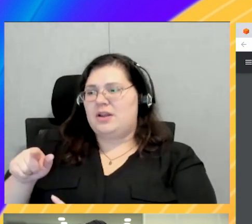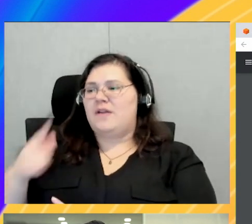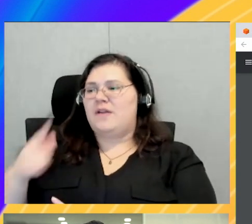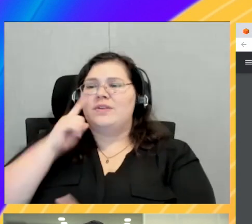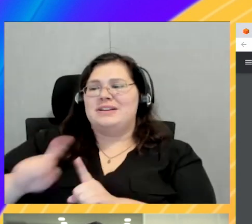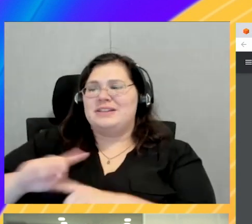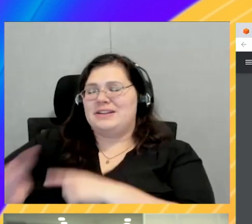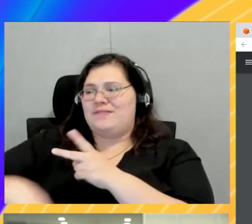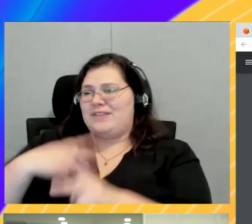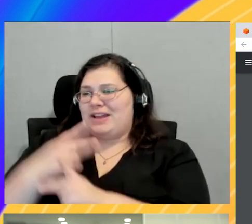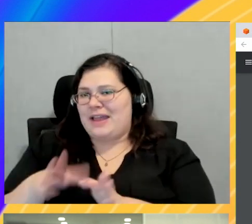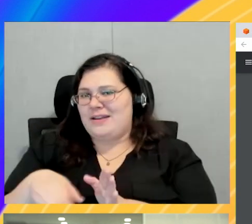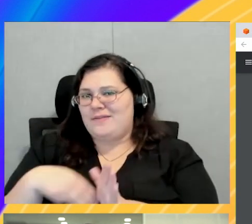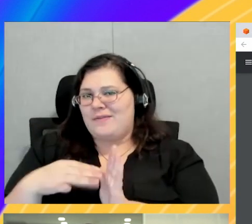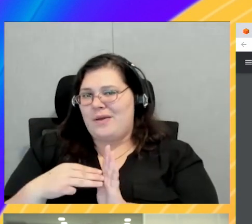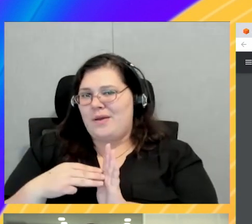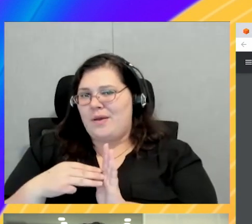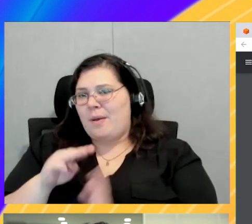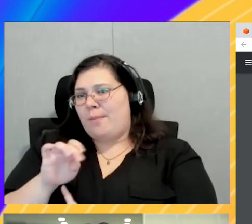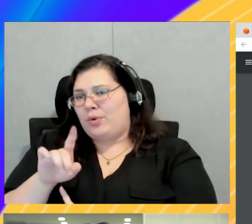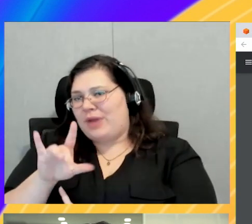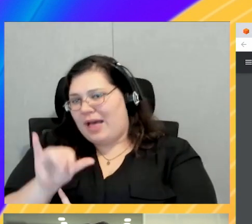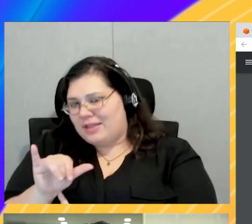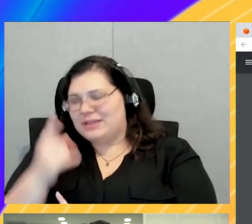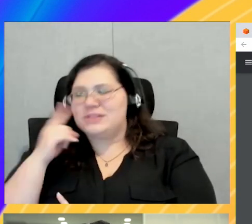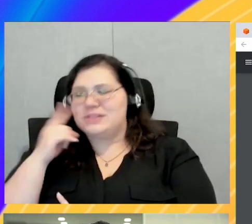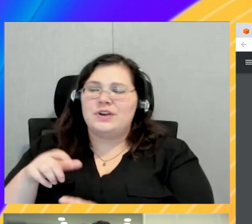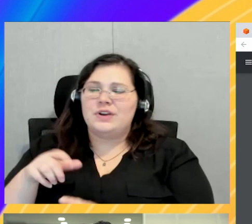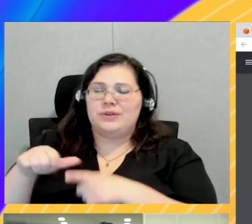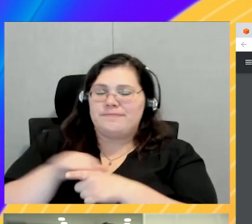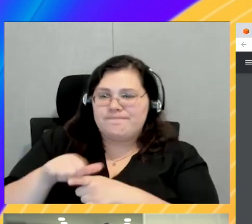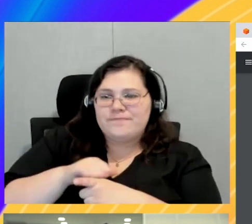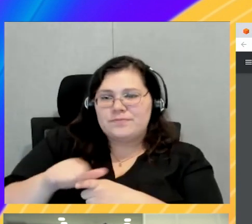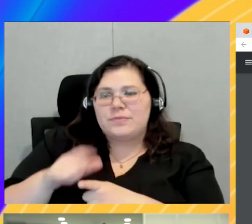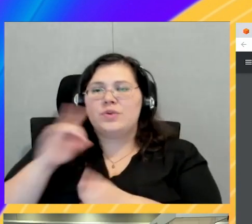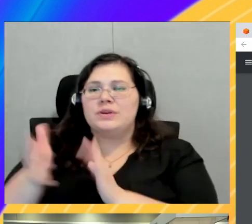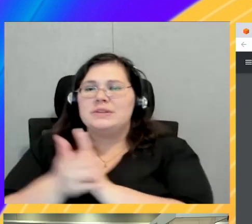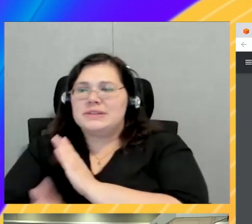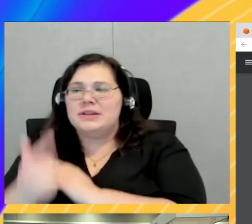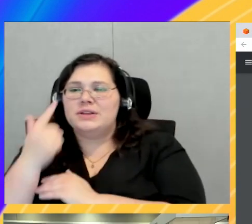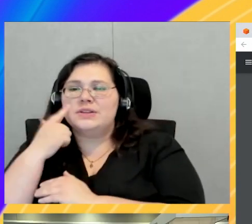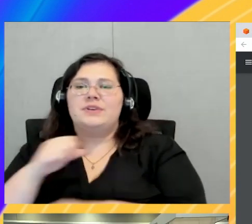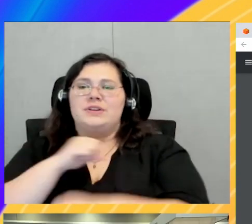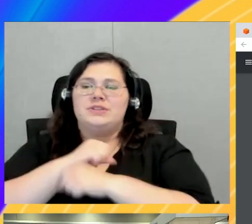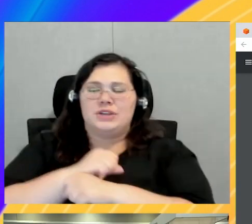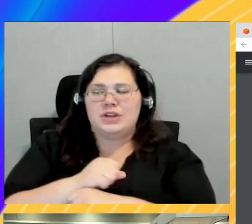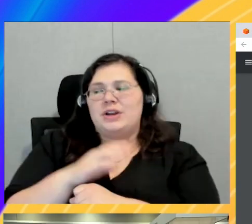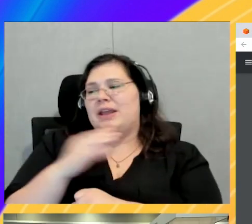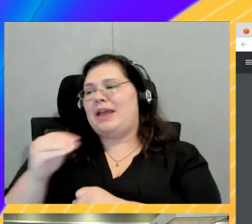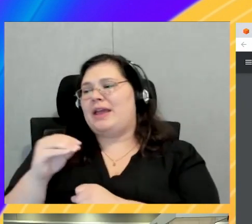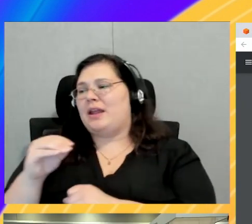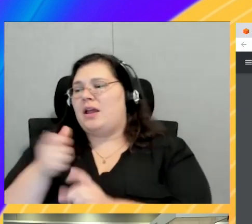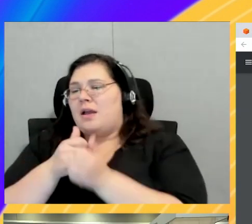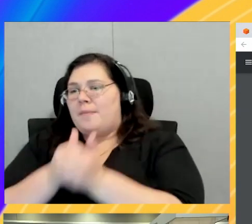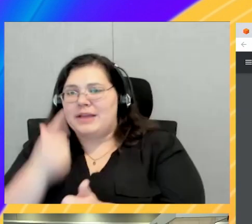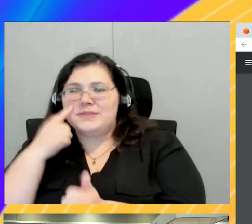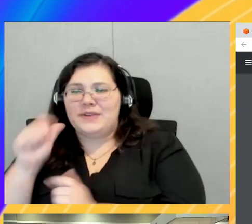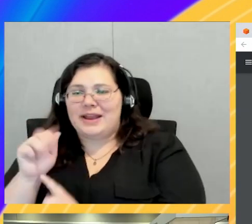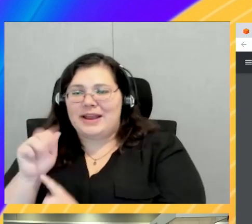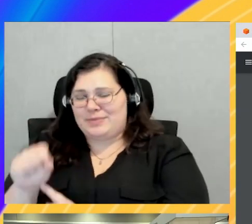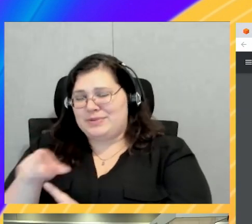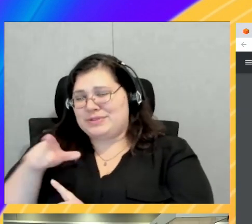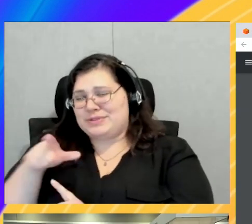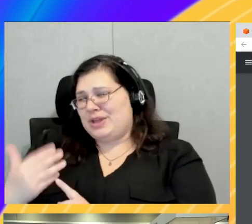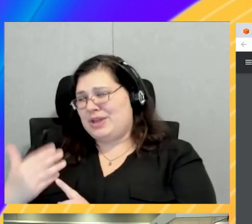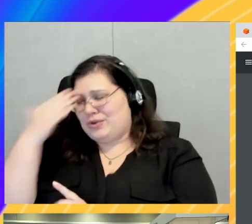be able to sharpen your skills for security, identity, and compliance on AWS. Now, you know way more about the training and certification world